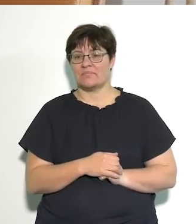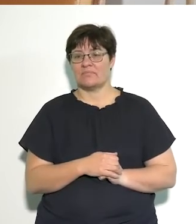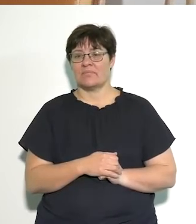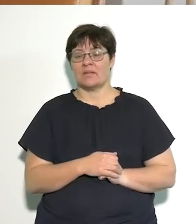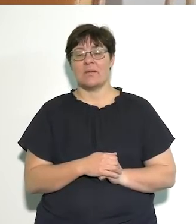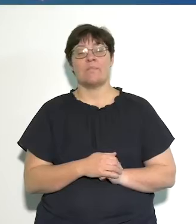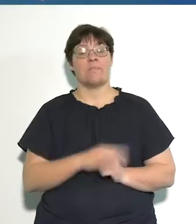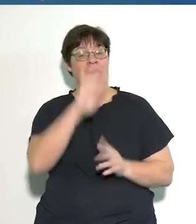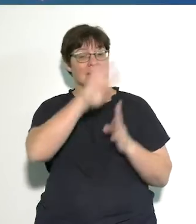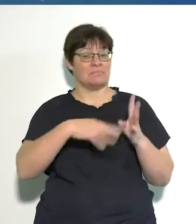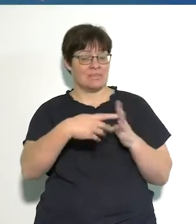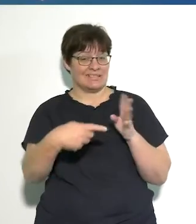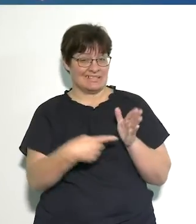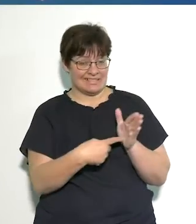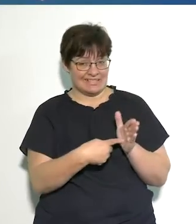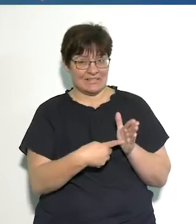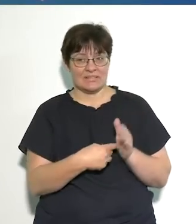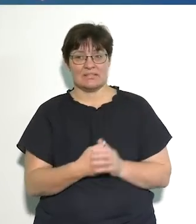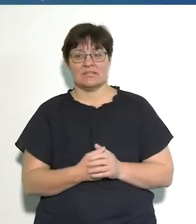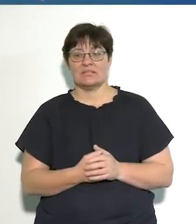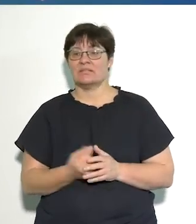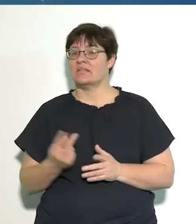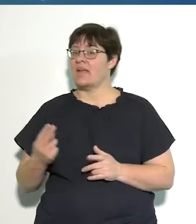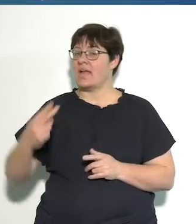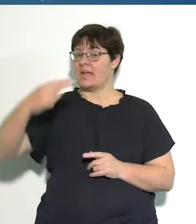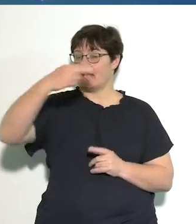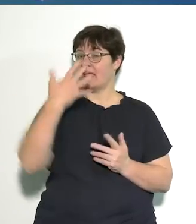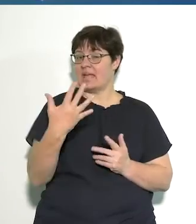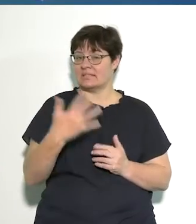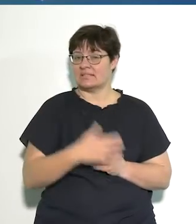Use my template to cut hands.